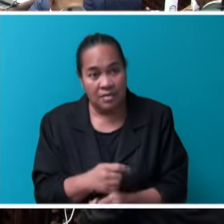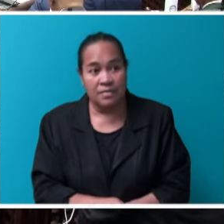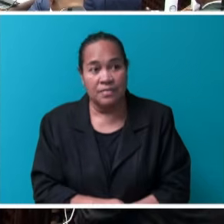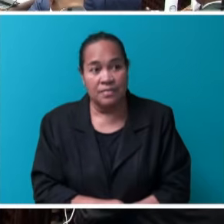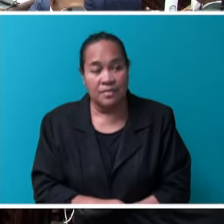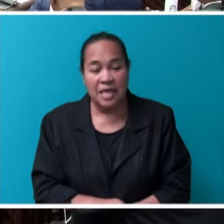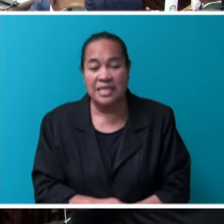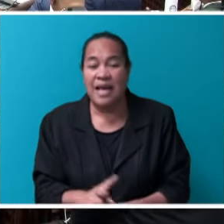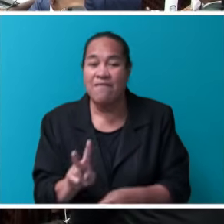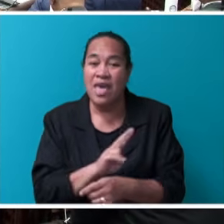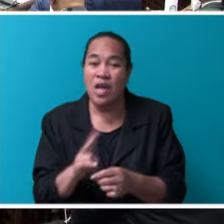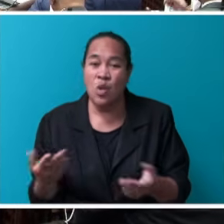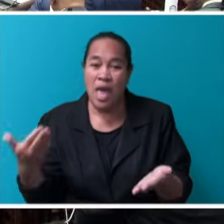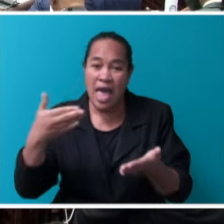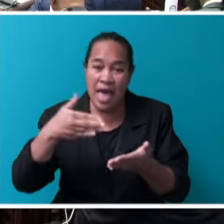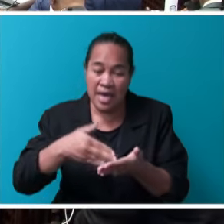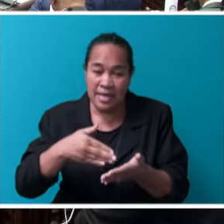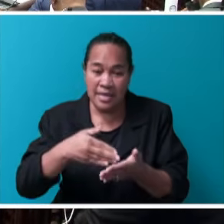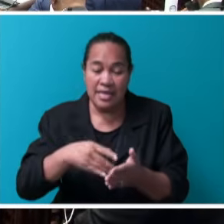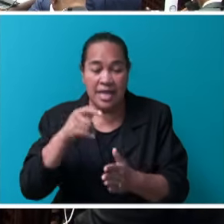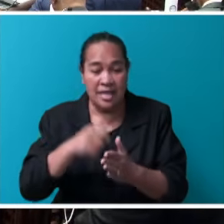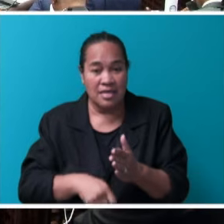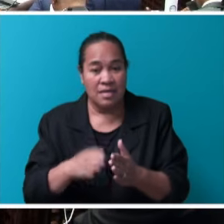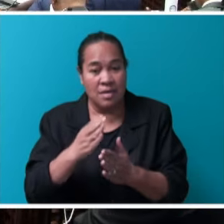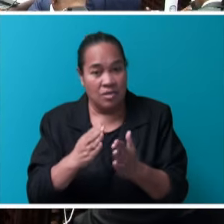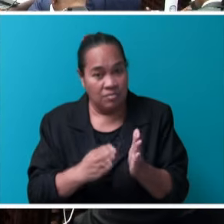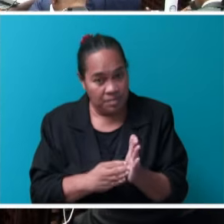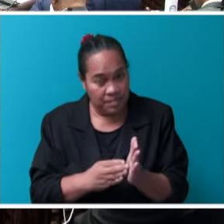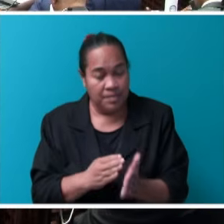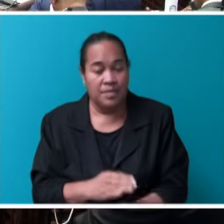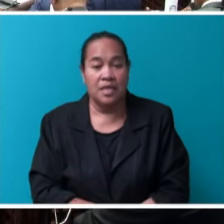Value-Added Tax Budget Amendment Bill,